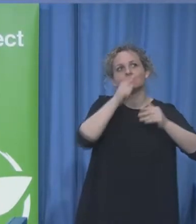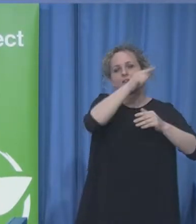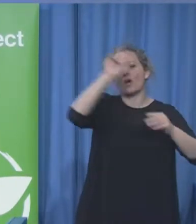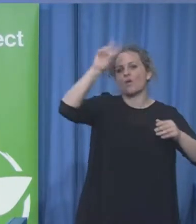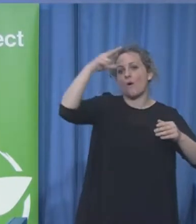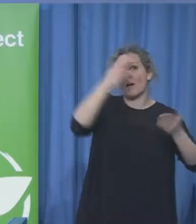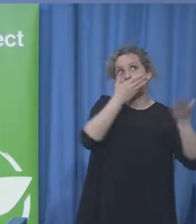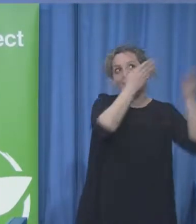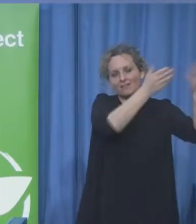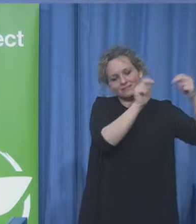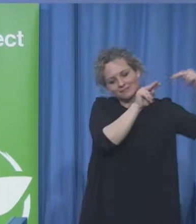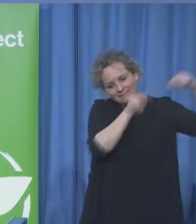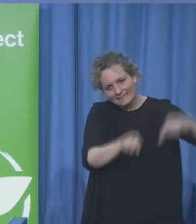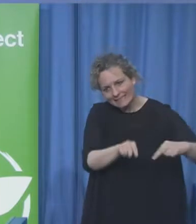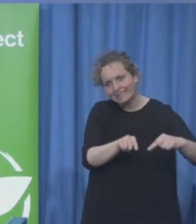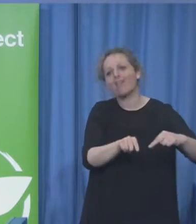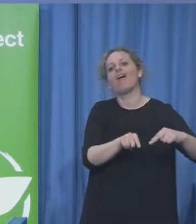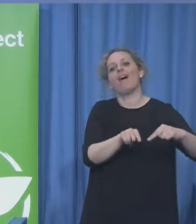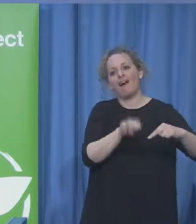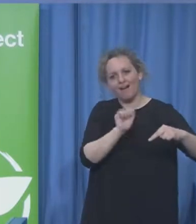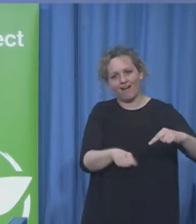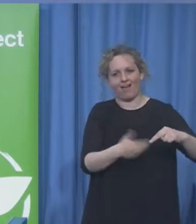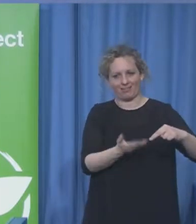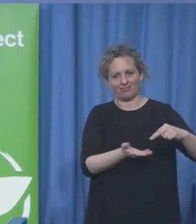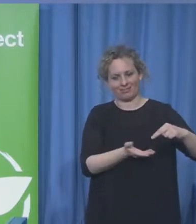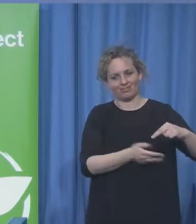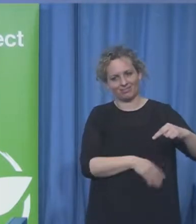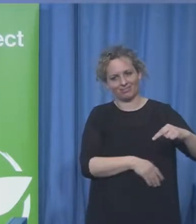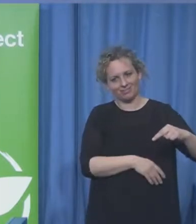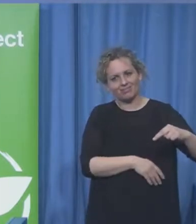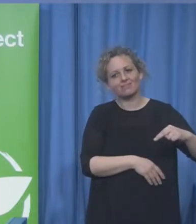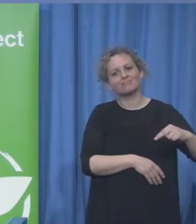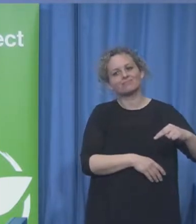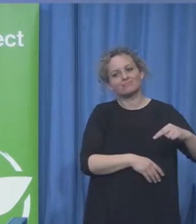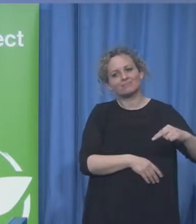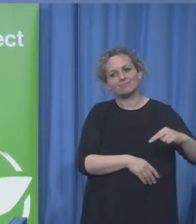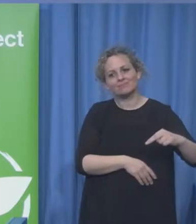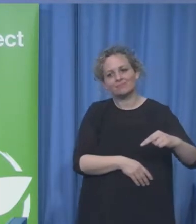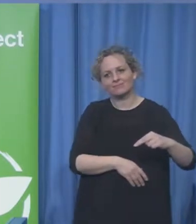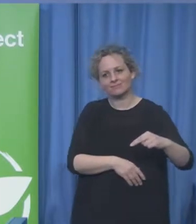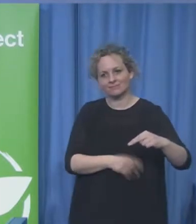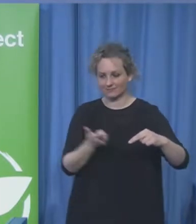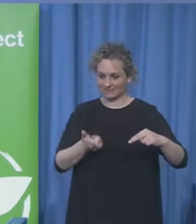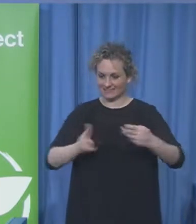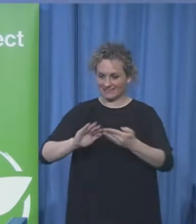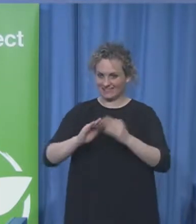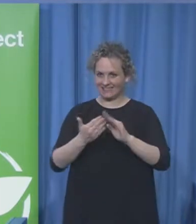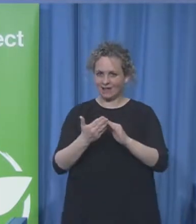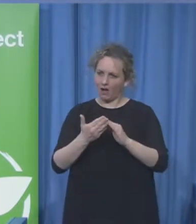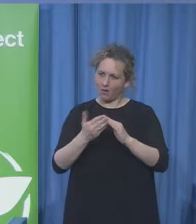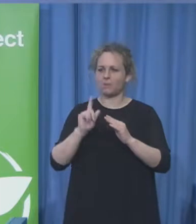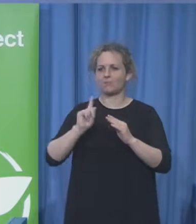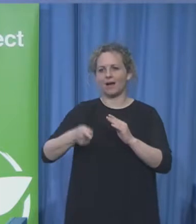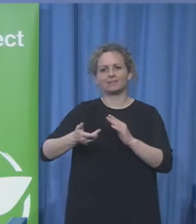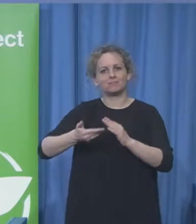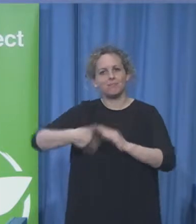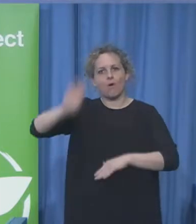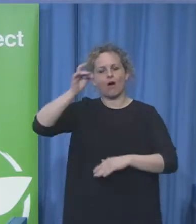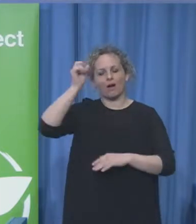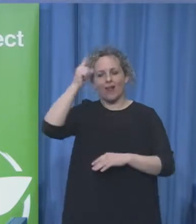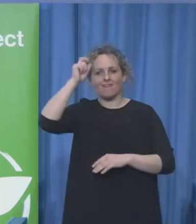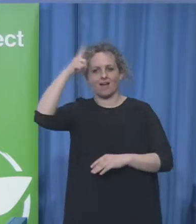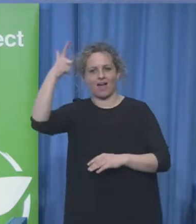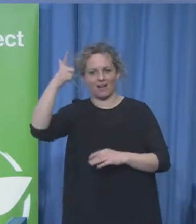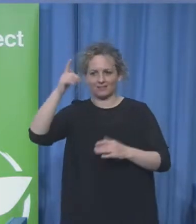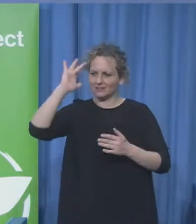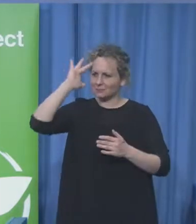responsive to persons with disabilities and older persons. So in May, we'll be working with the City